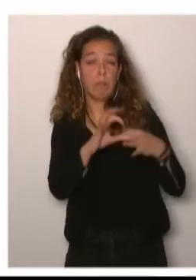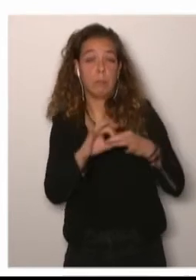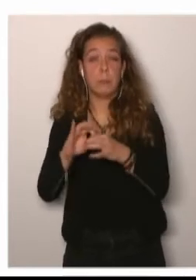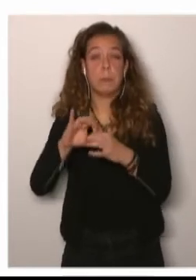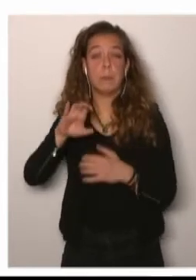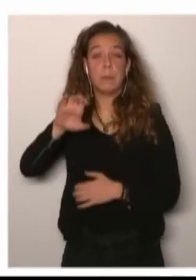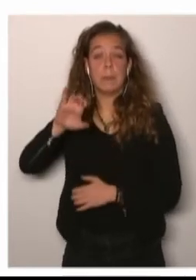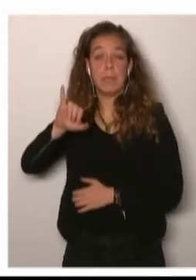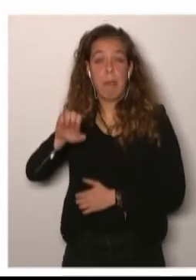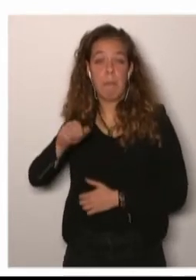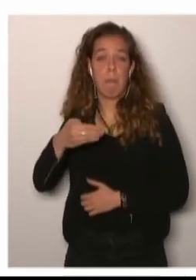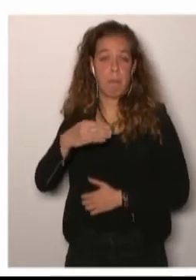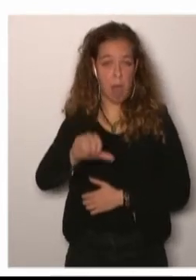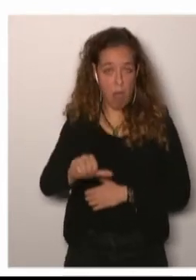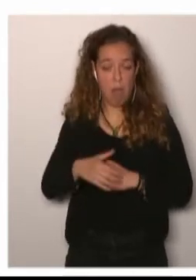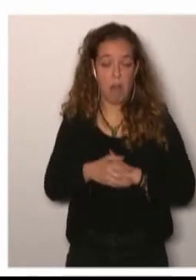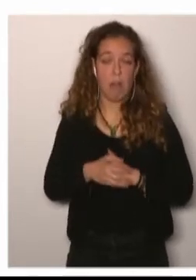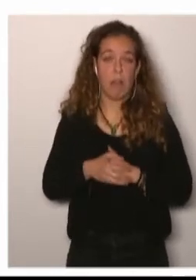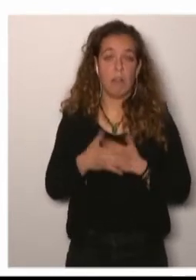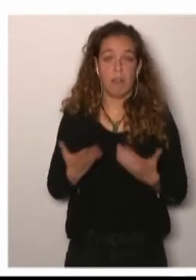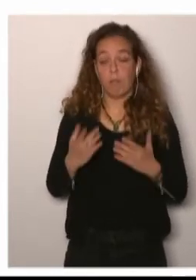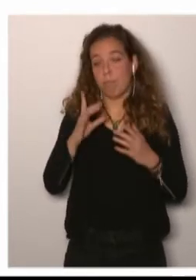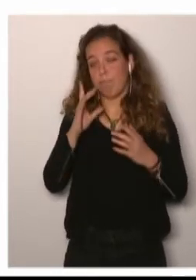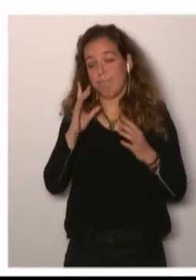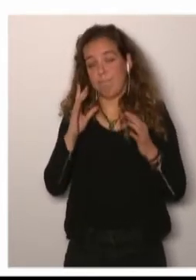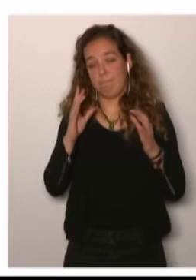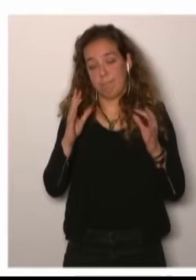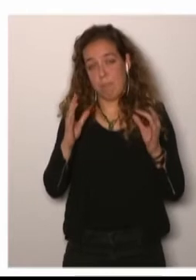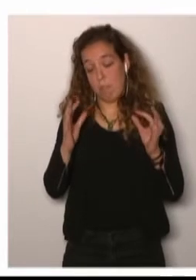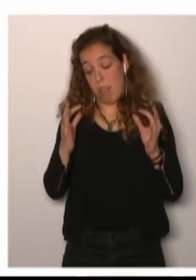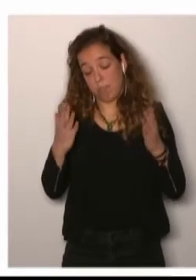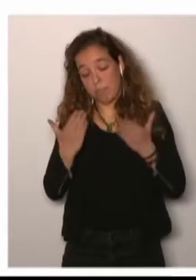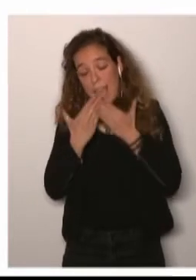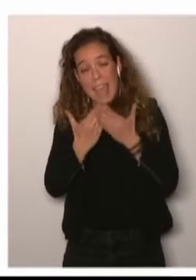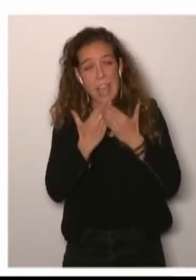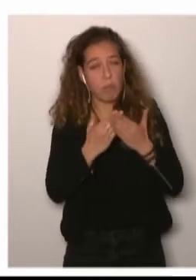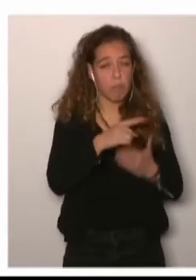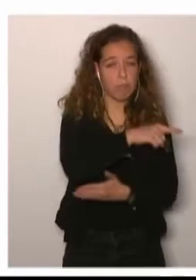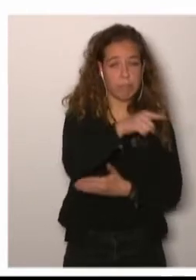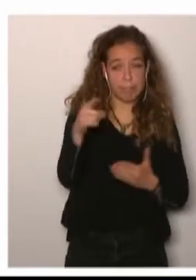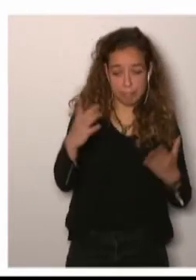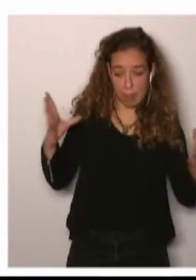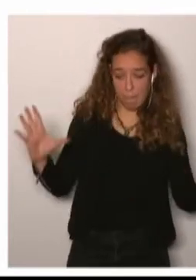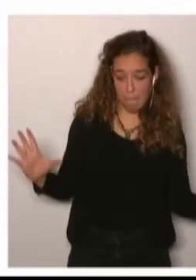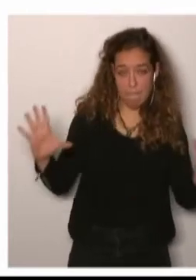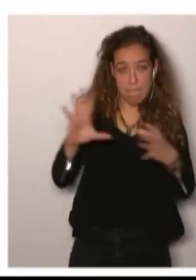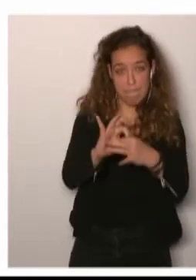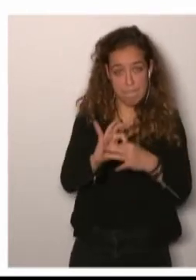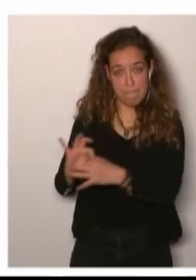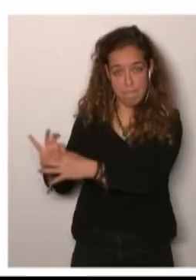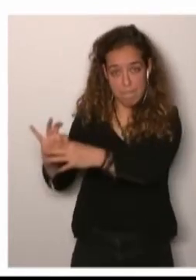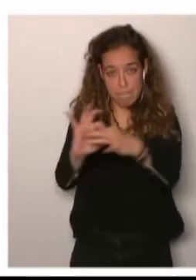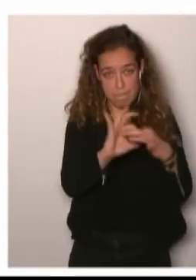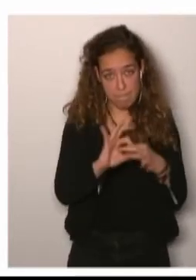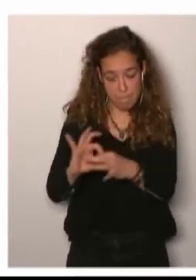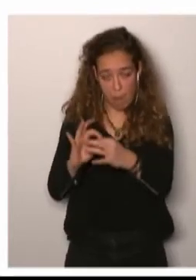medicines for children. For example, recently just published a recommendation for trial preparedness, reflecting on considerations for trial